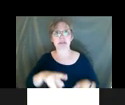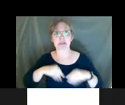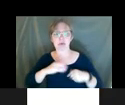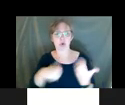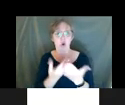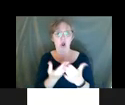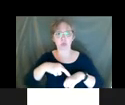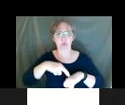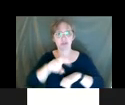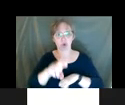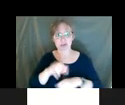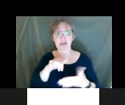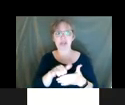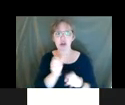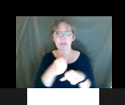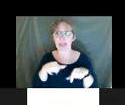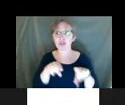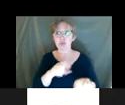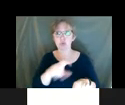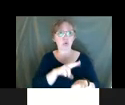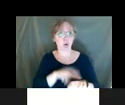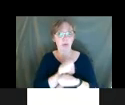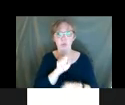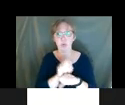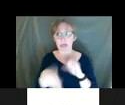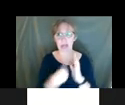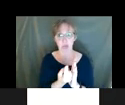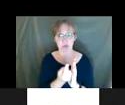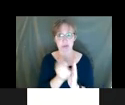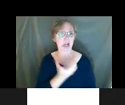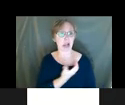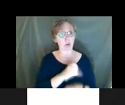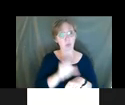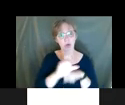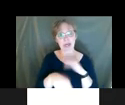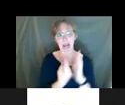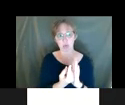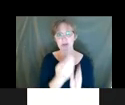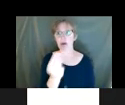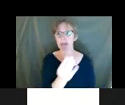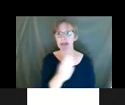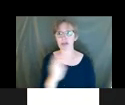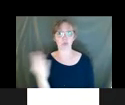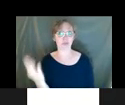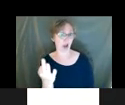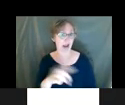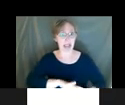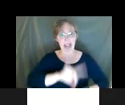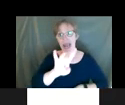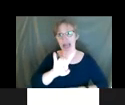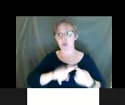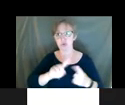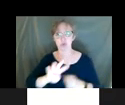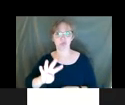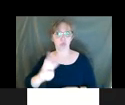are made during normal working hours. Our hours are Monday through Friday, 8 a.m. to